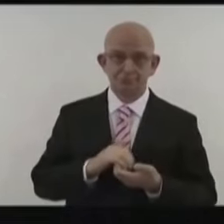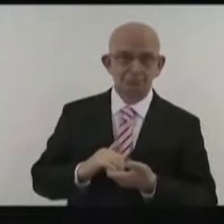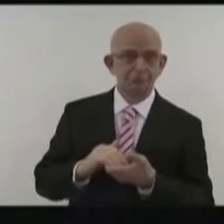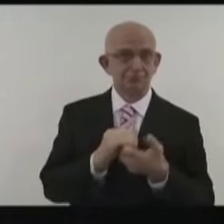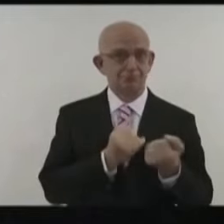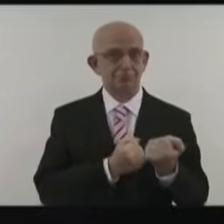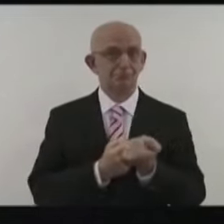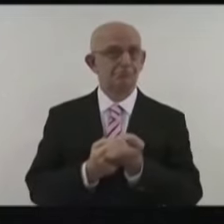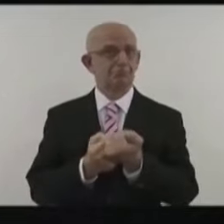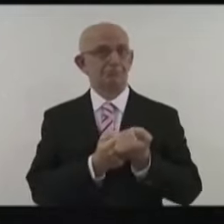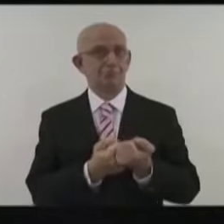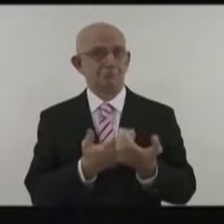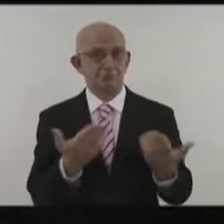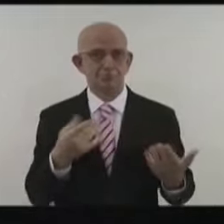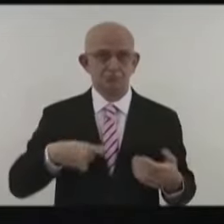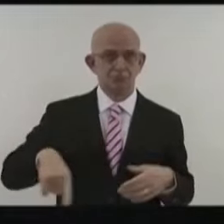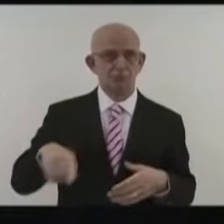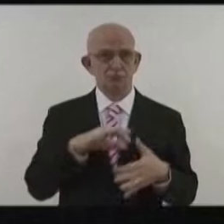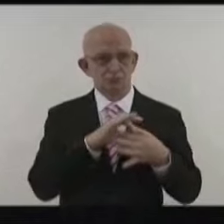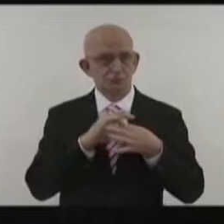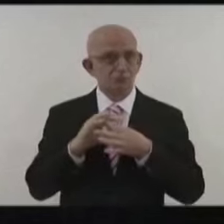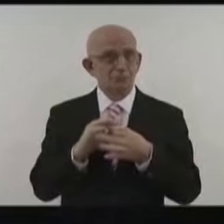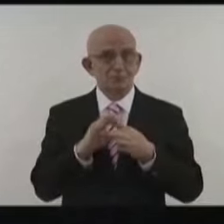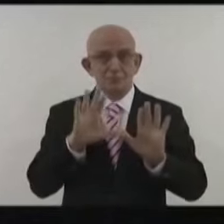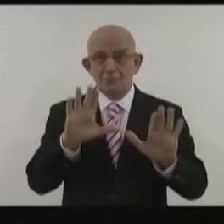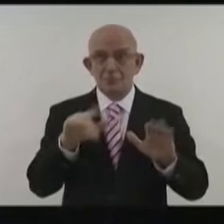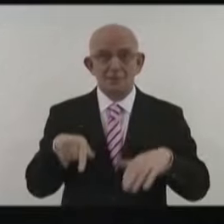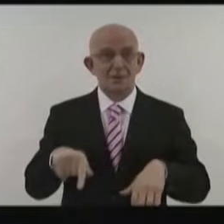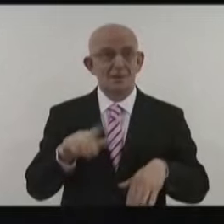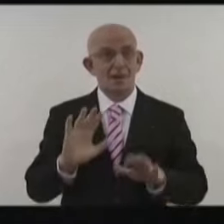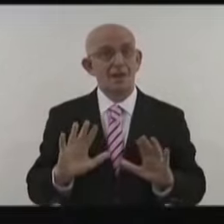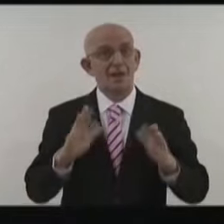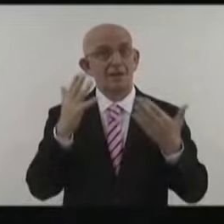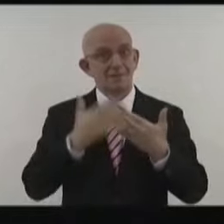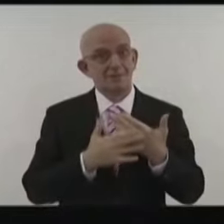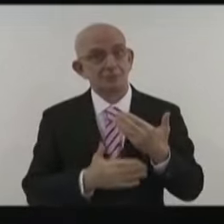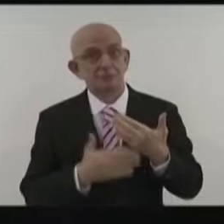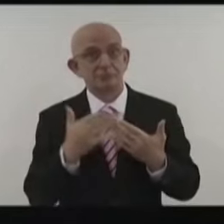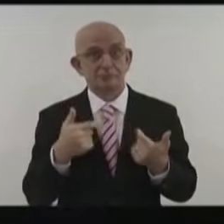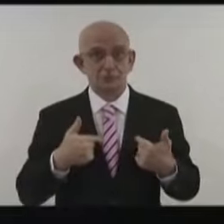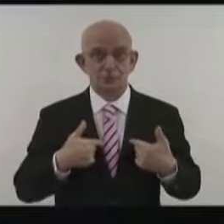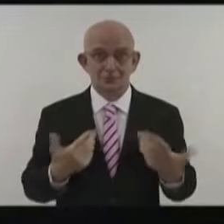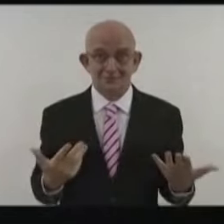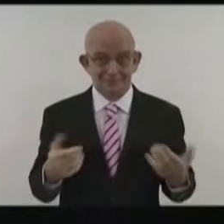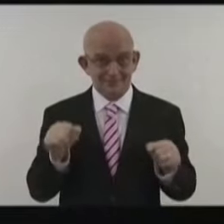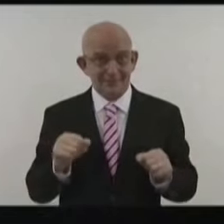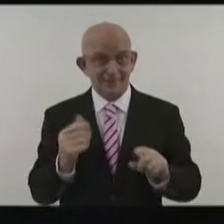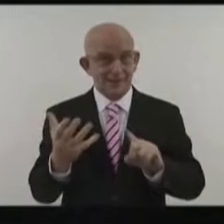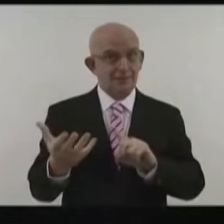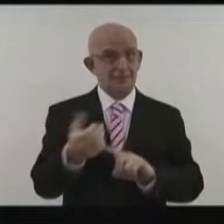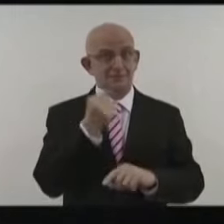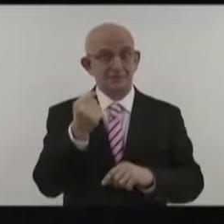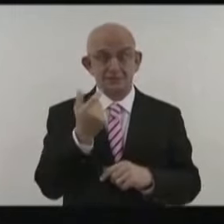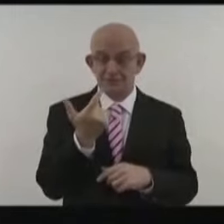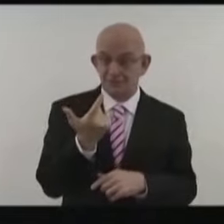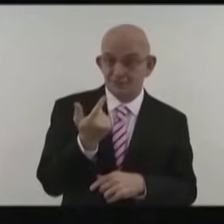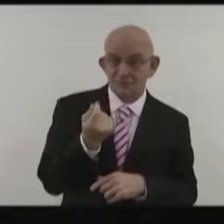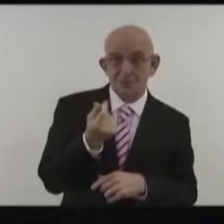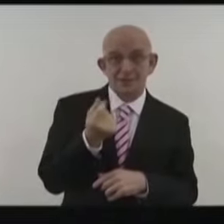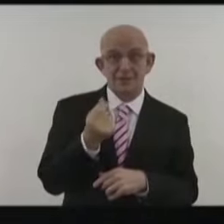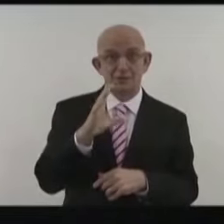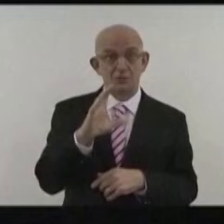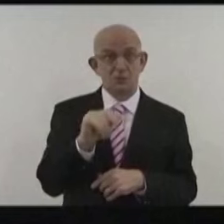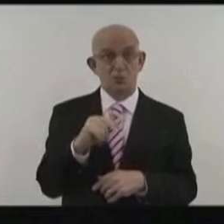goal quantum for not less than $1.3 trillion annually from 2025. This is key to meet